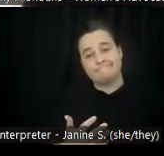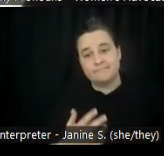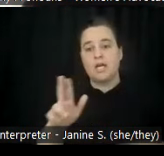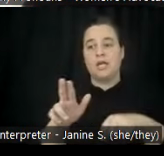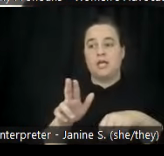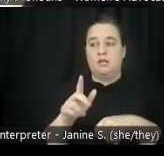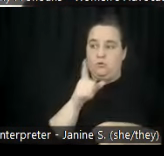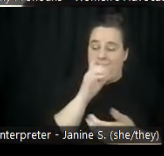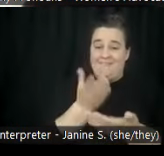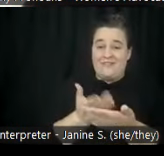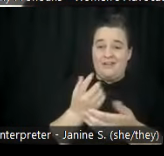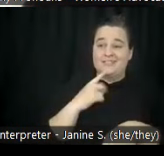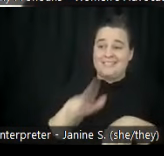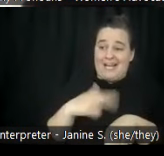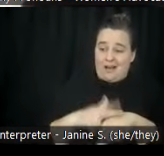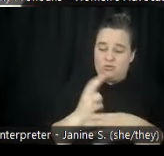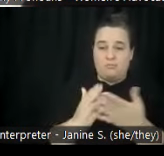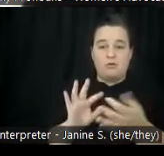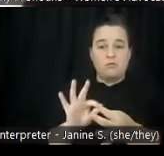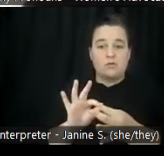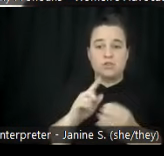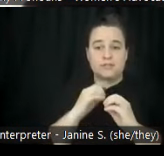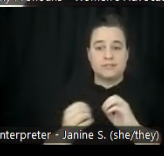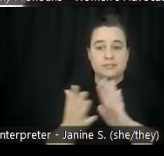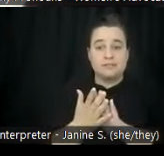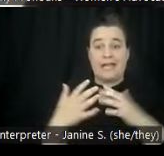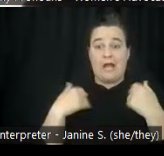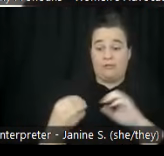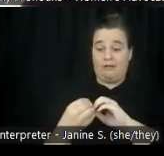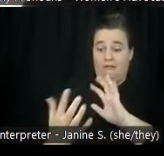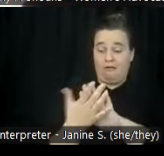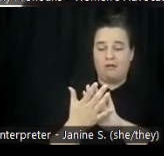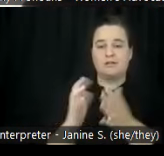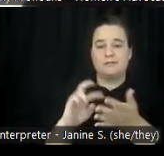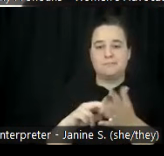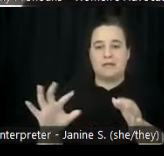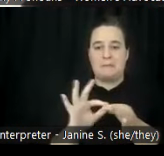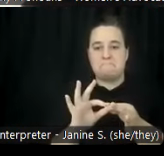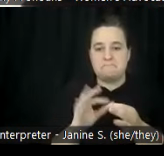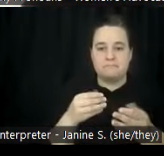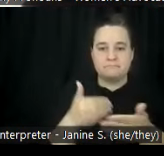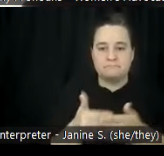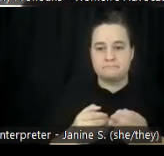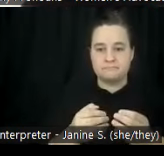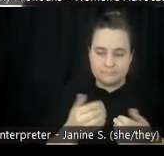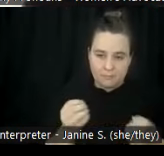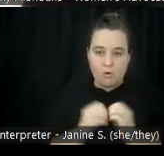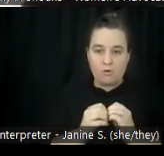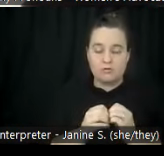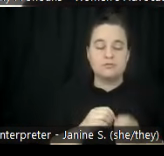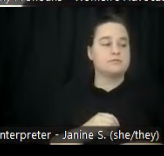natural and inevitable part of any relationship, and healthy conflict brings people closer. One thing that we really wanted to highlight is that conflict